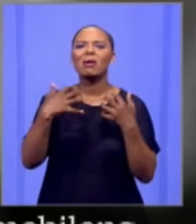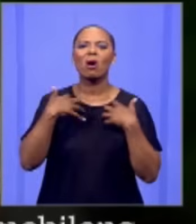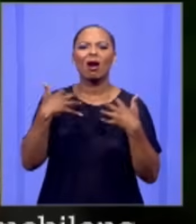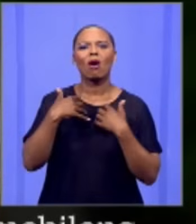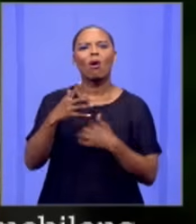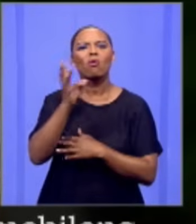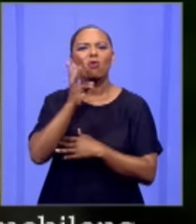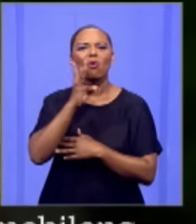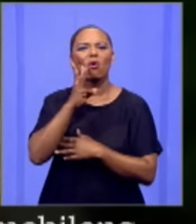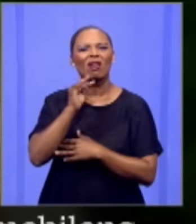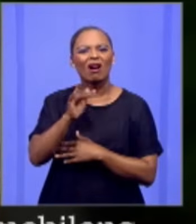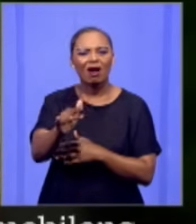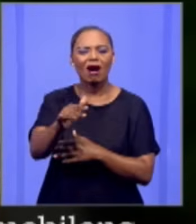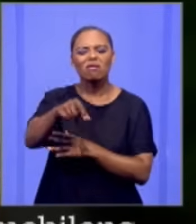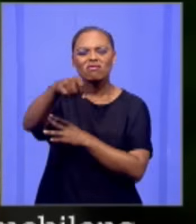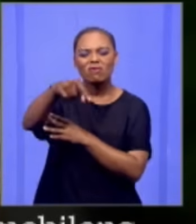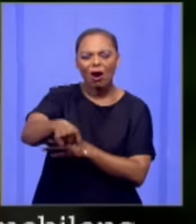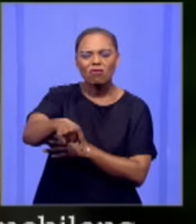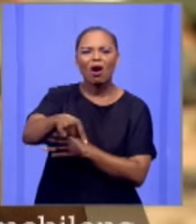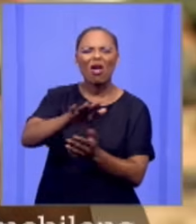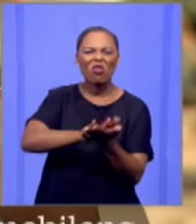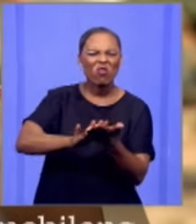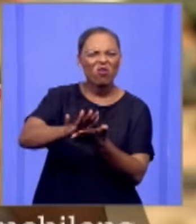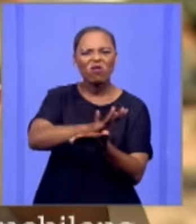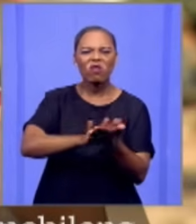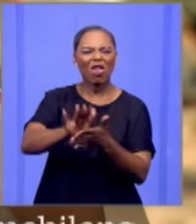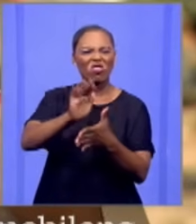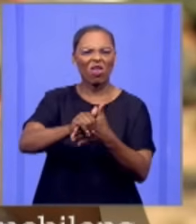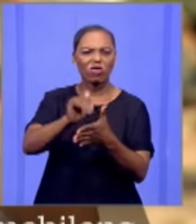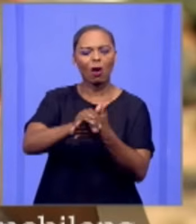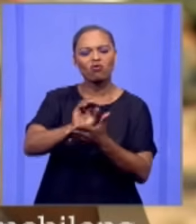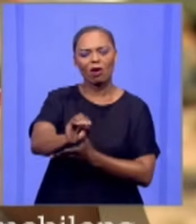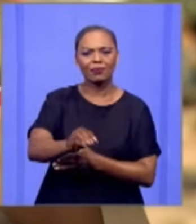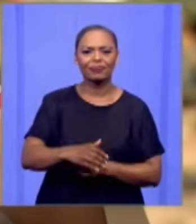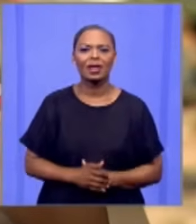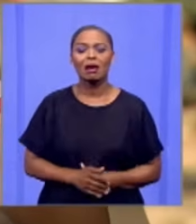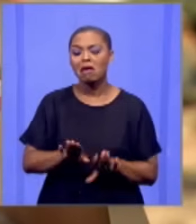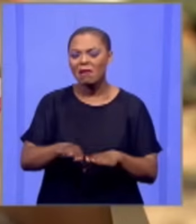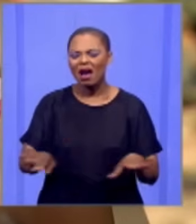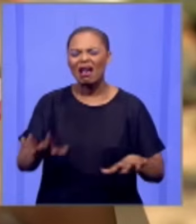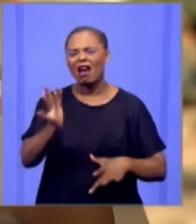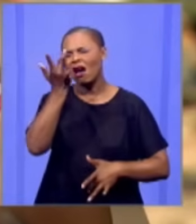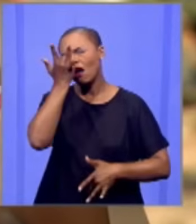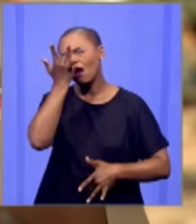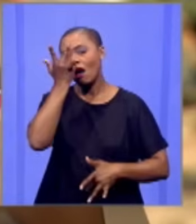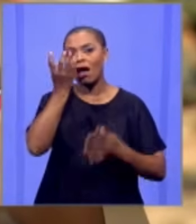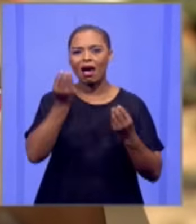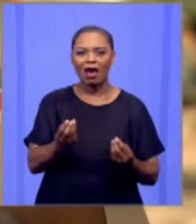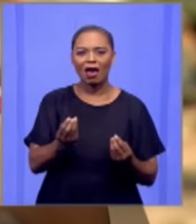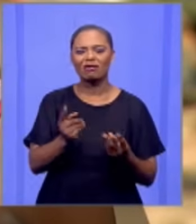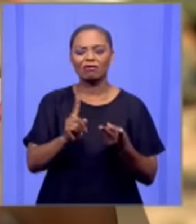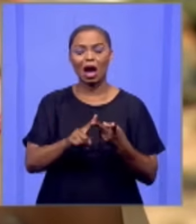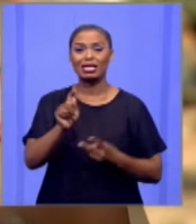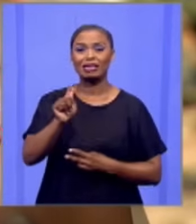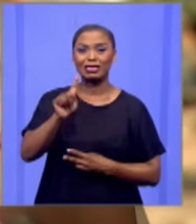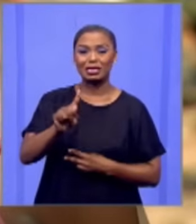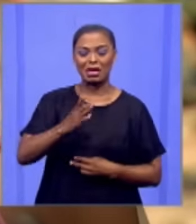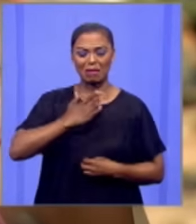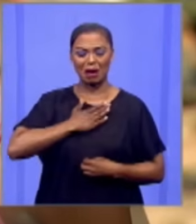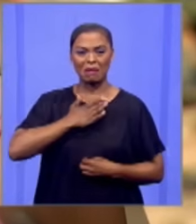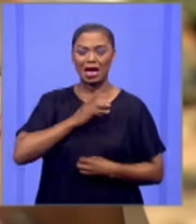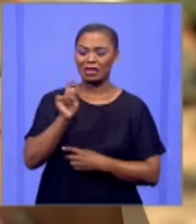tswa dipompong tsa bona ao ba reng a ditshila. Bana ba bobola batho majority ya batho ga nkgapana le TB le last month